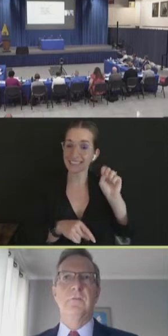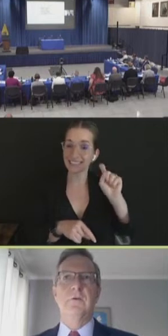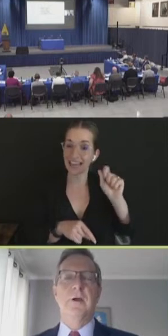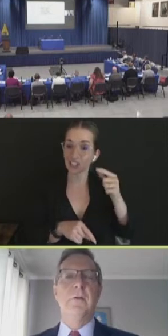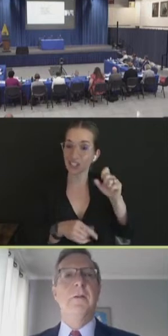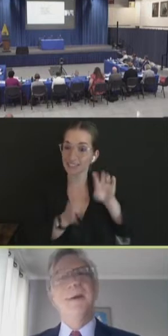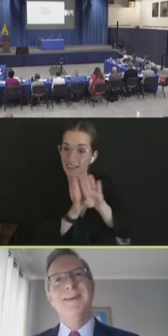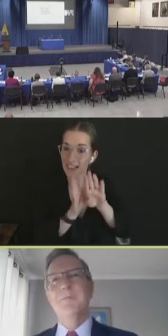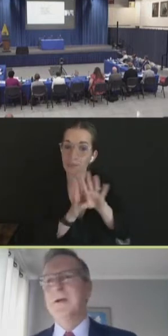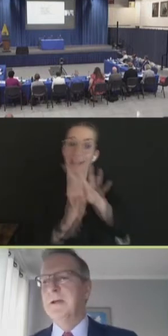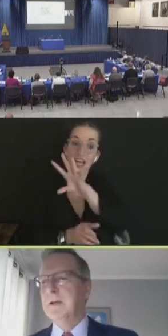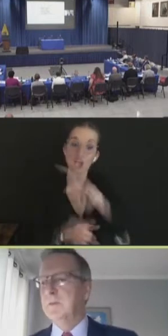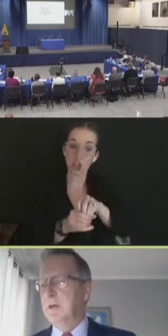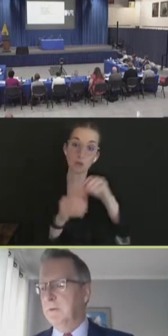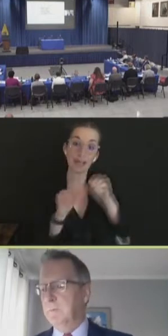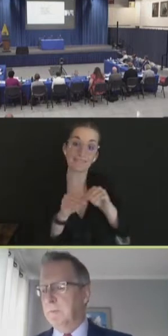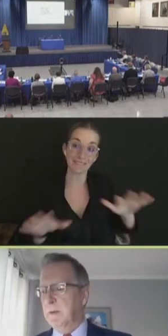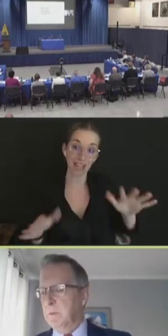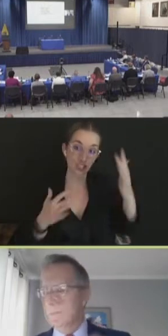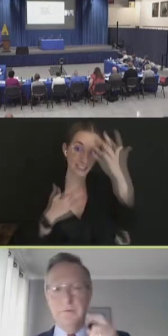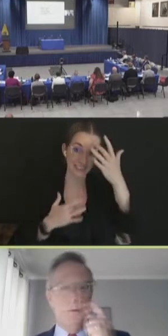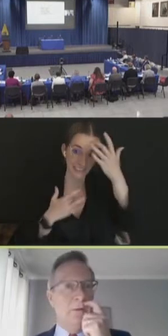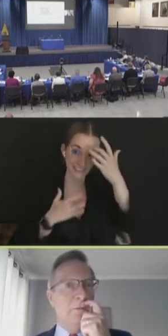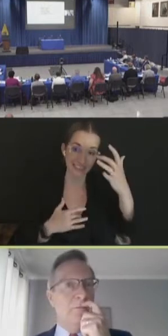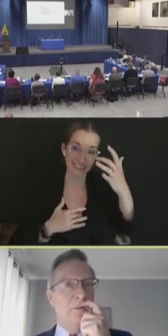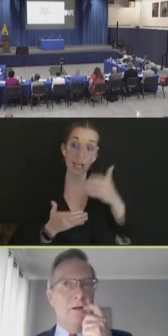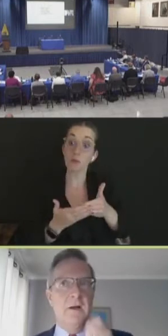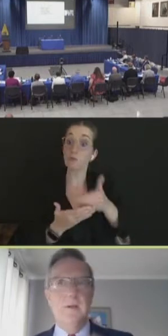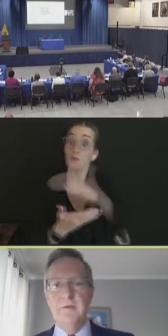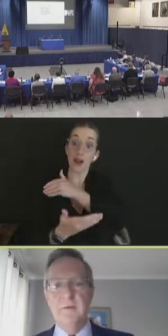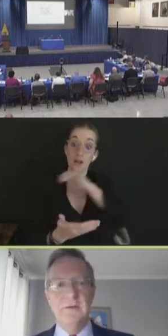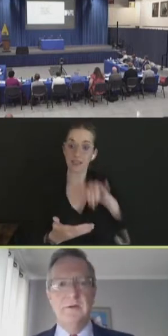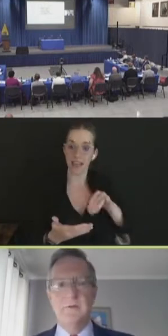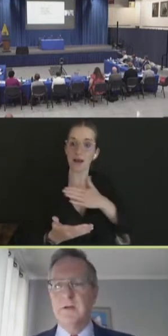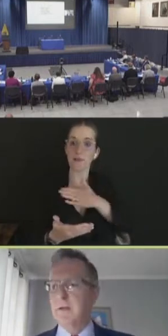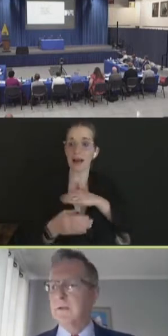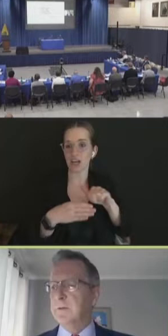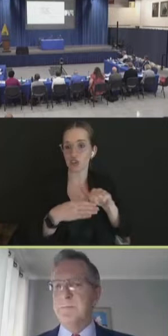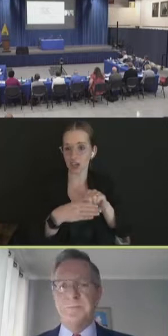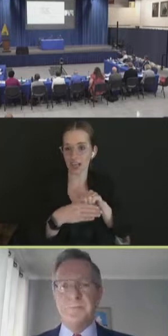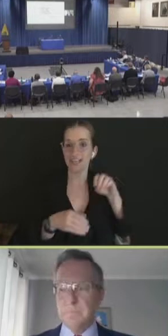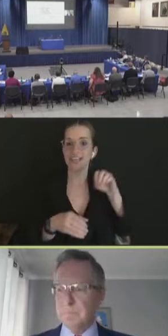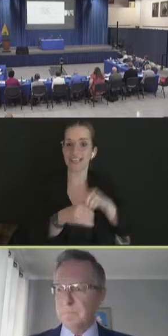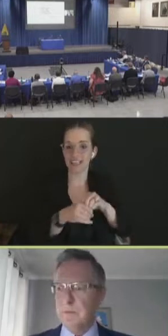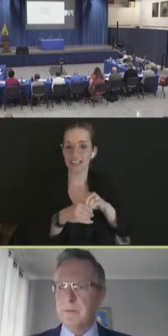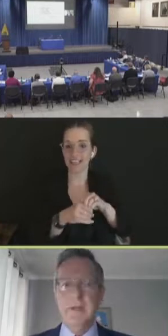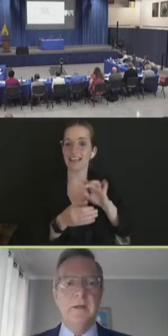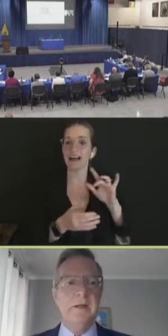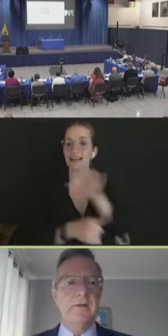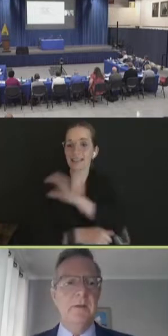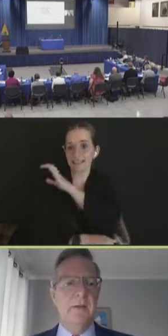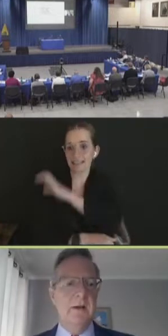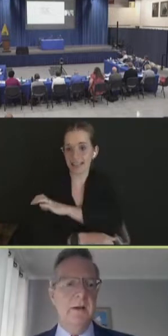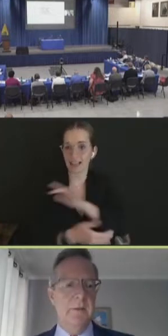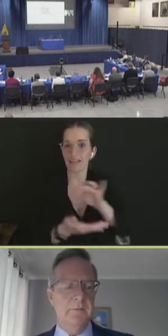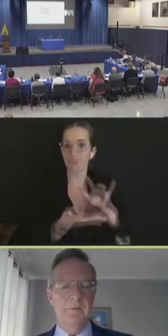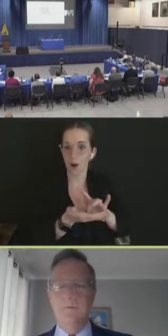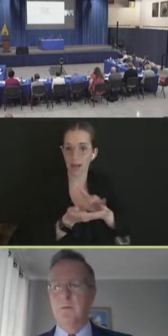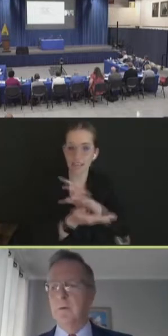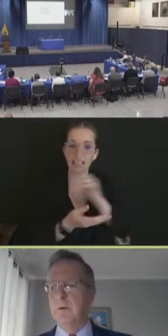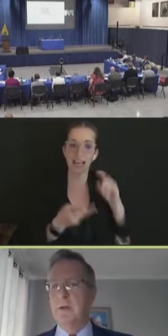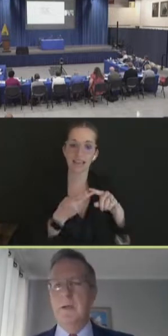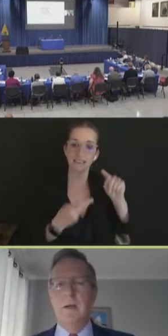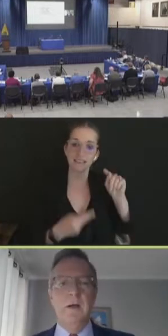disease. And prior to that, my training was in clinical pharmacology and toxicology. Today, I'd like to make comments